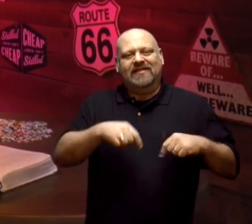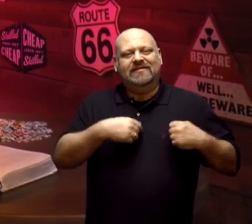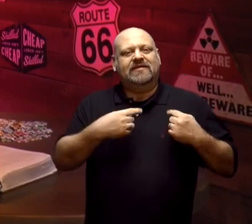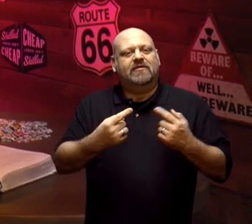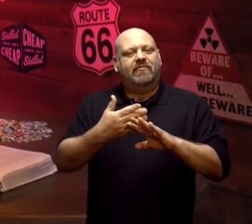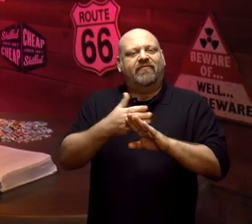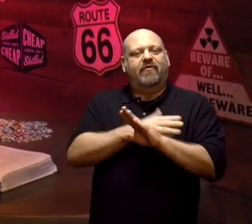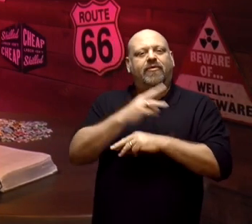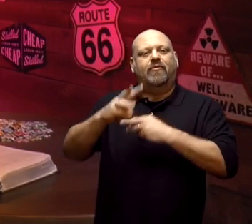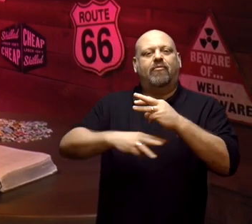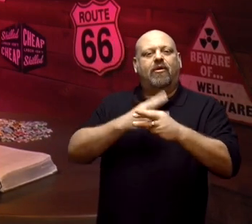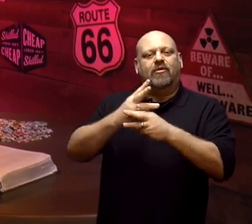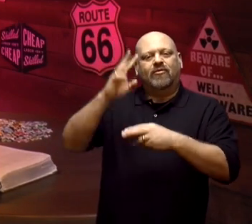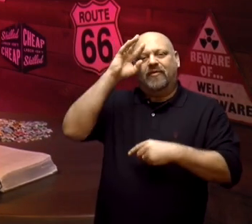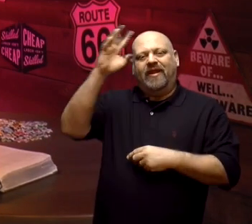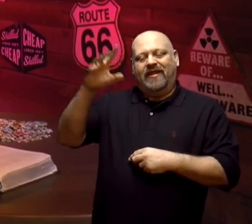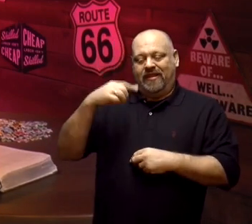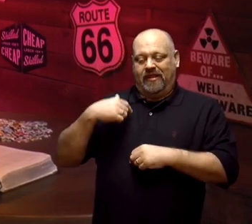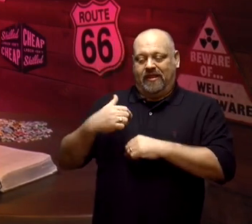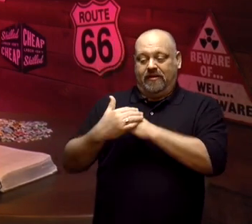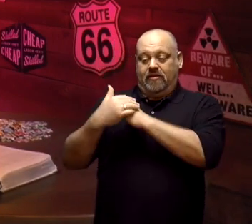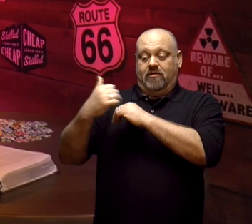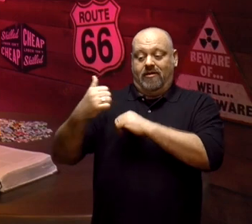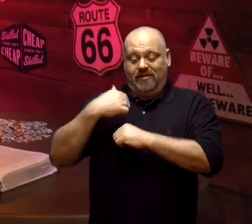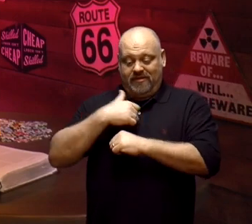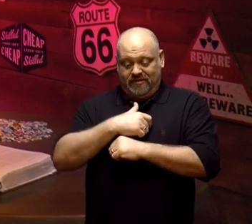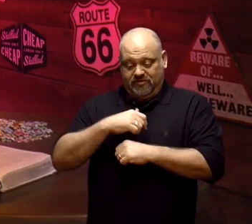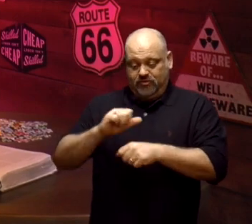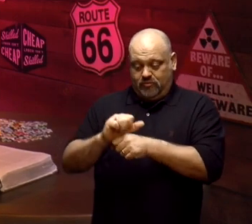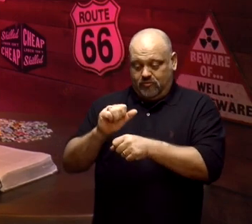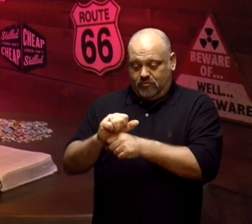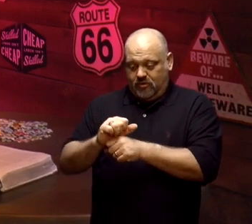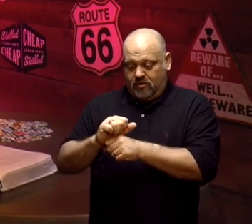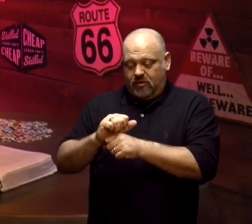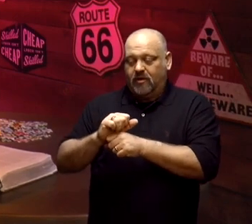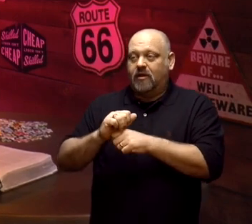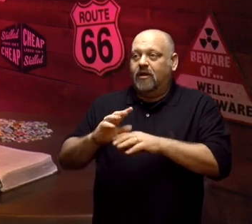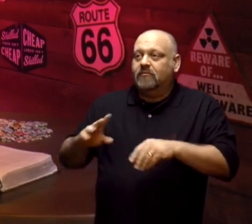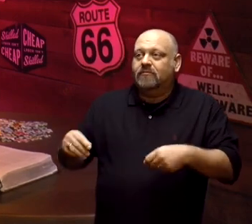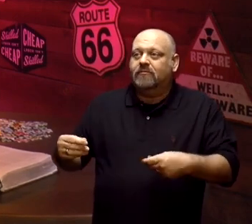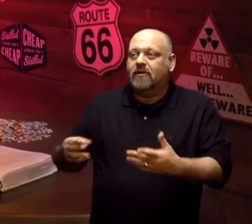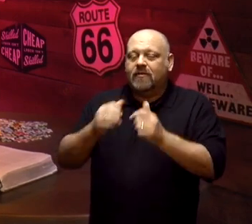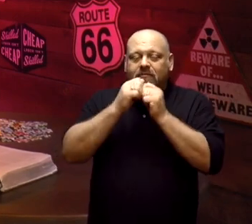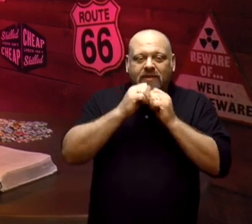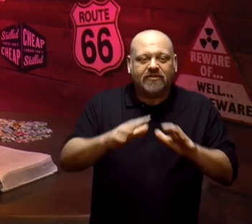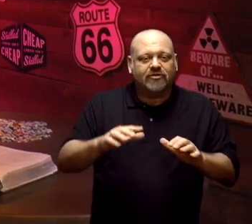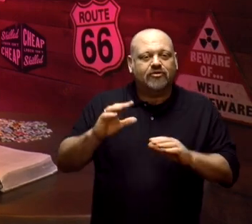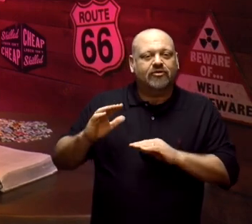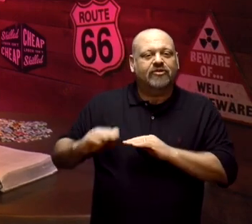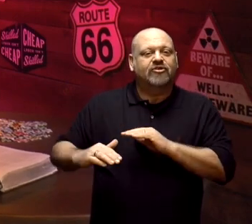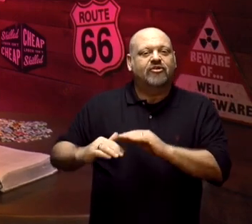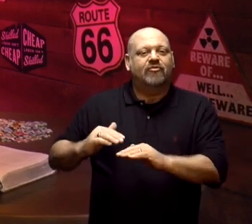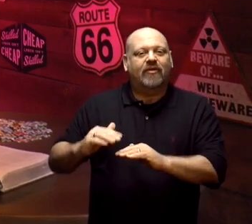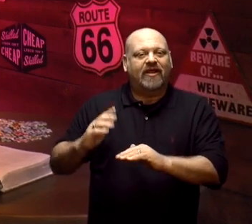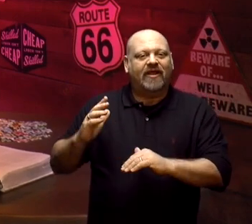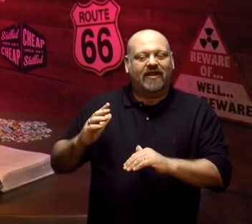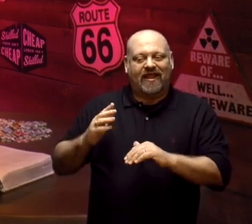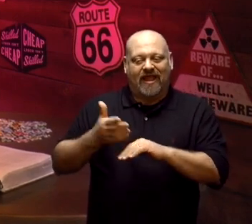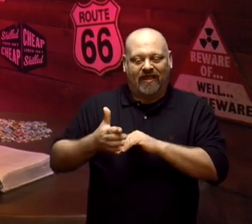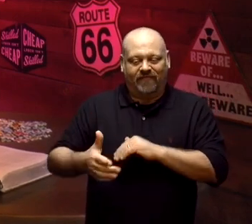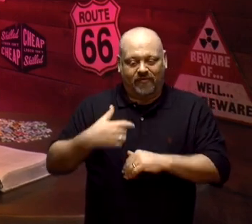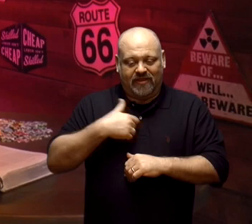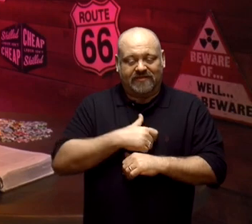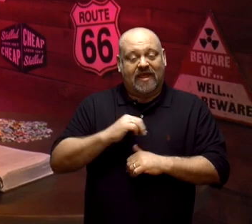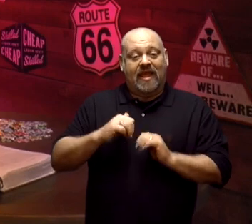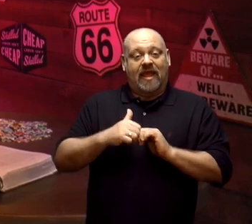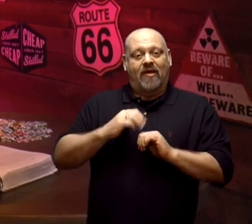world. And we are called to the work of extending blessings to the generations that follow us by placing